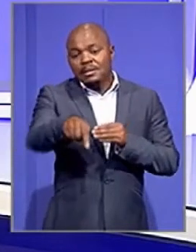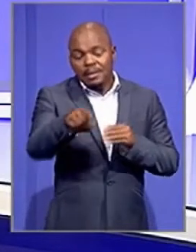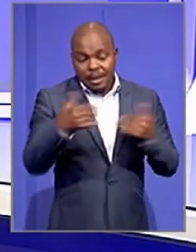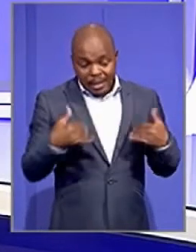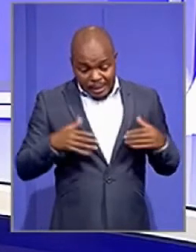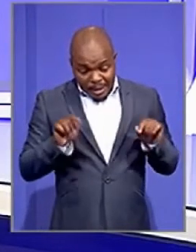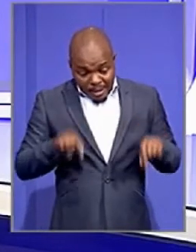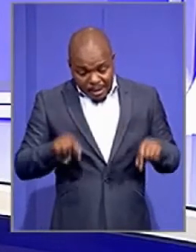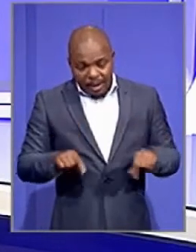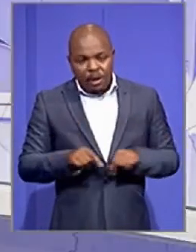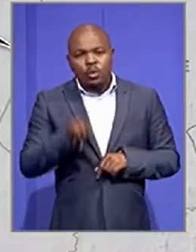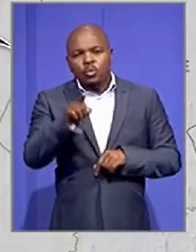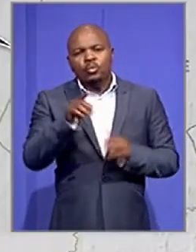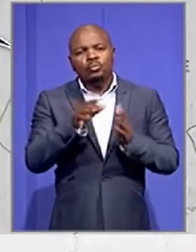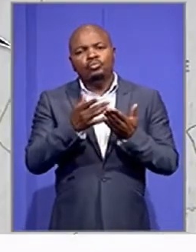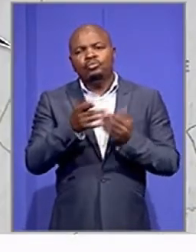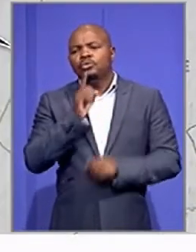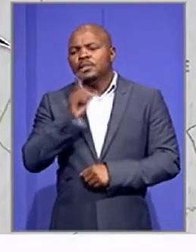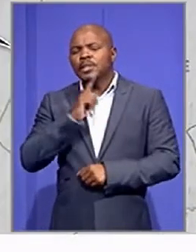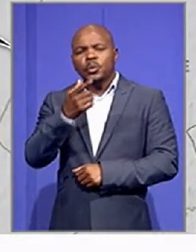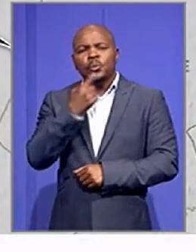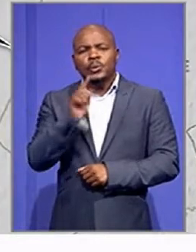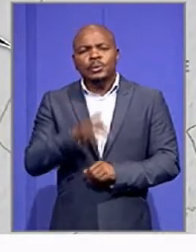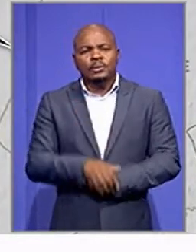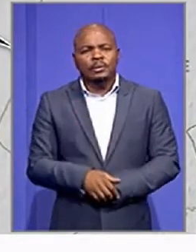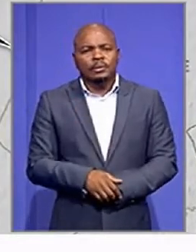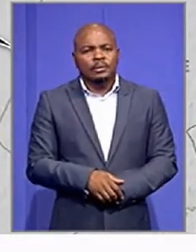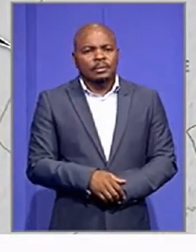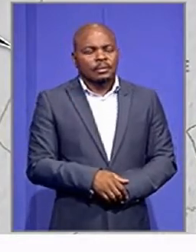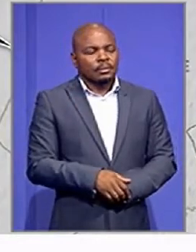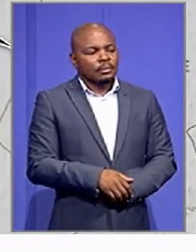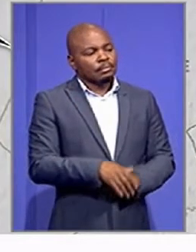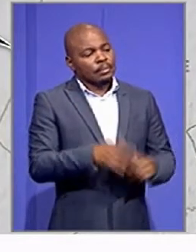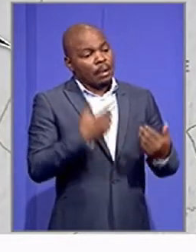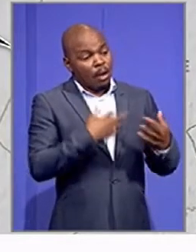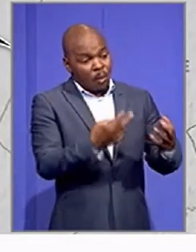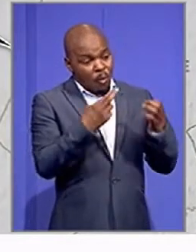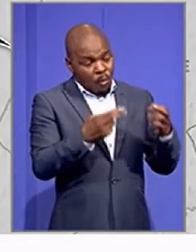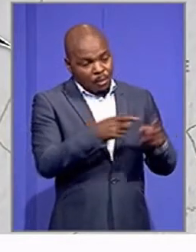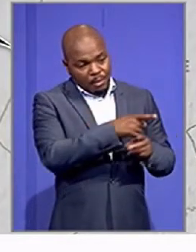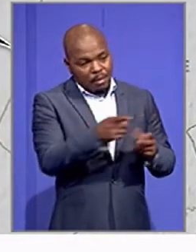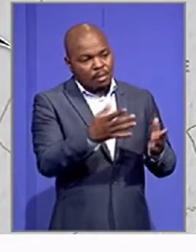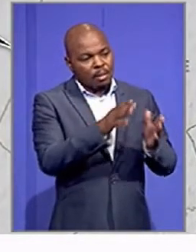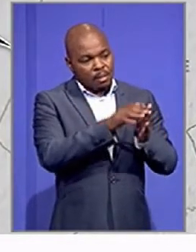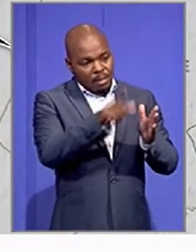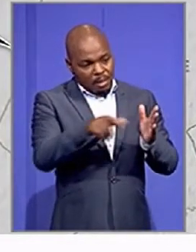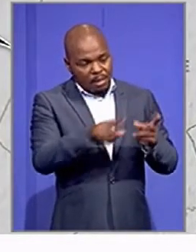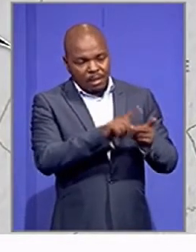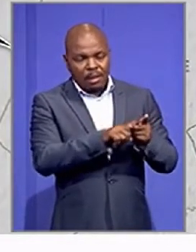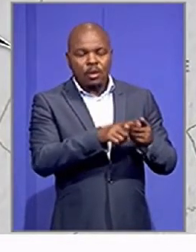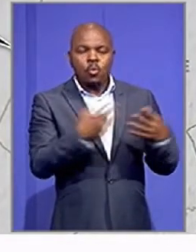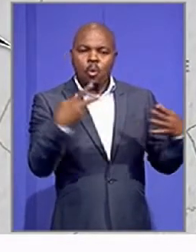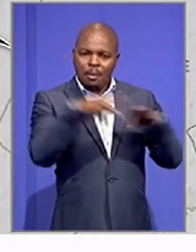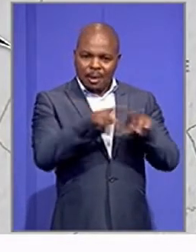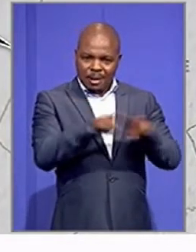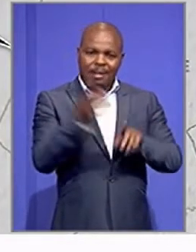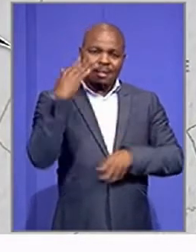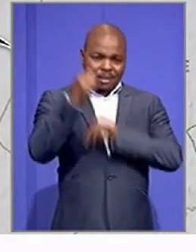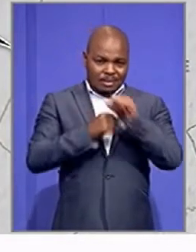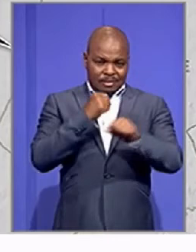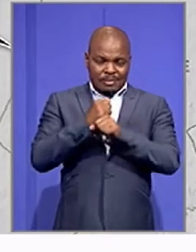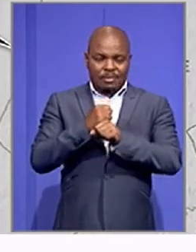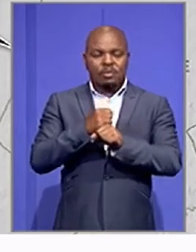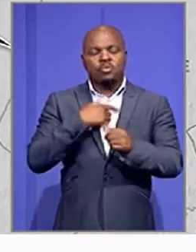ofe? Firstly, to the learners, we just hope that they applied last year, and we hope they will be able